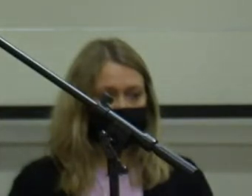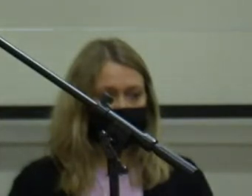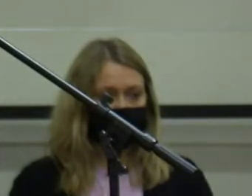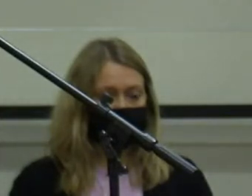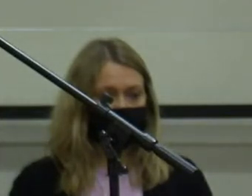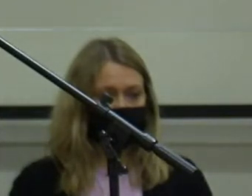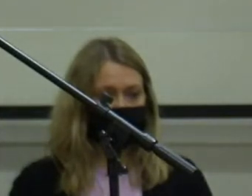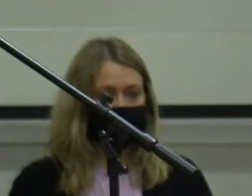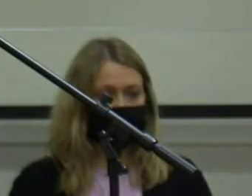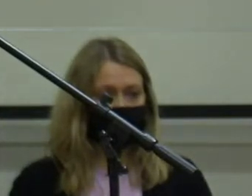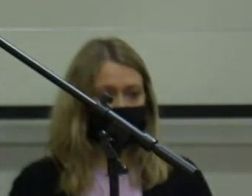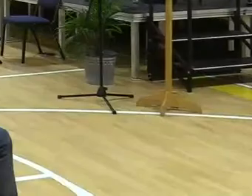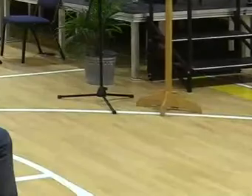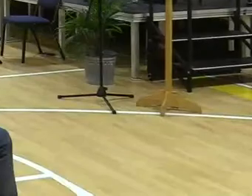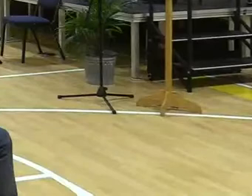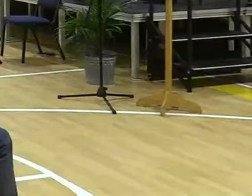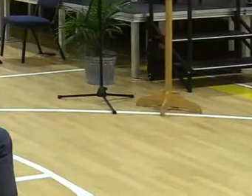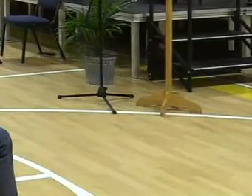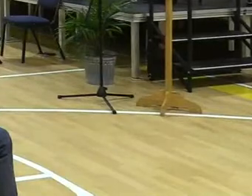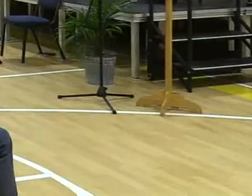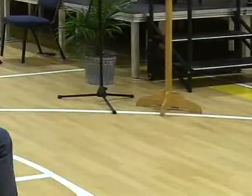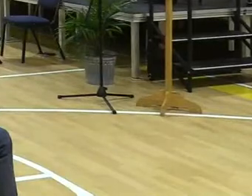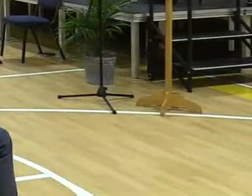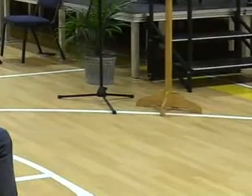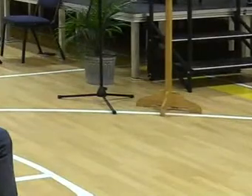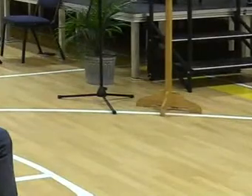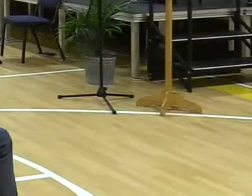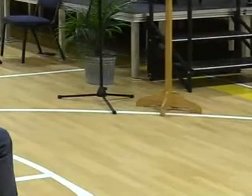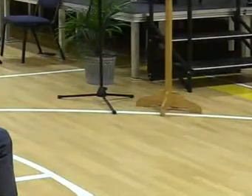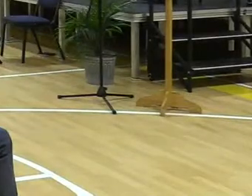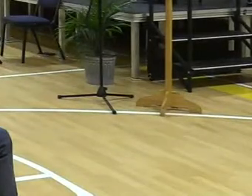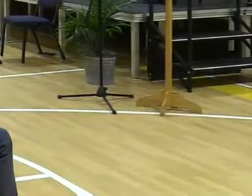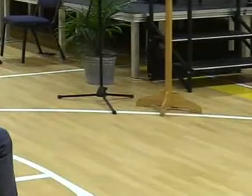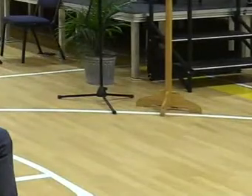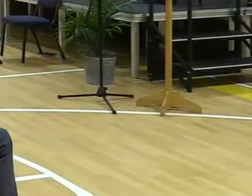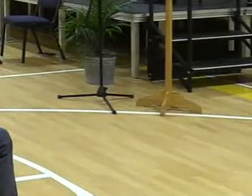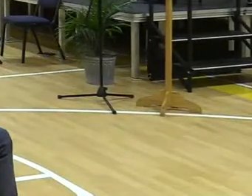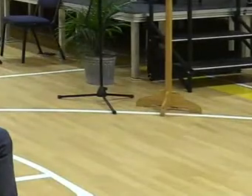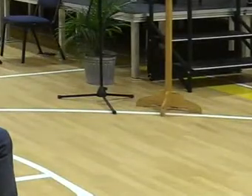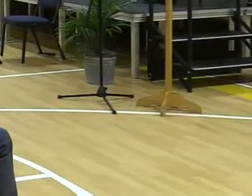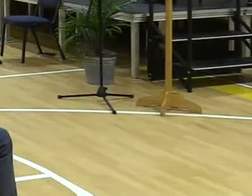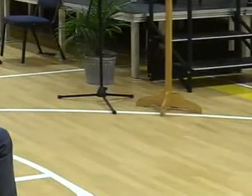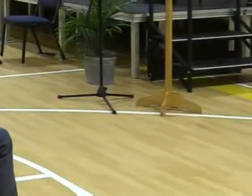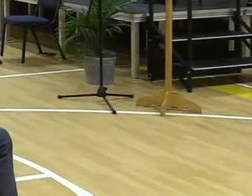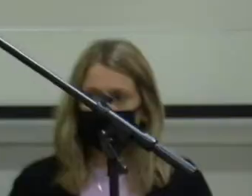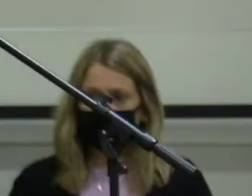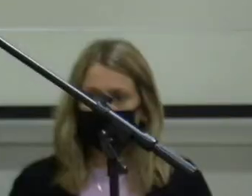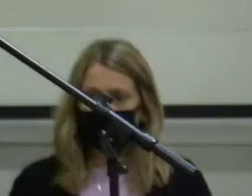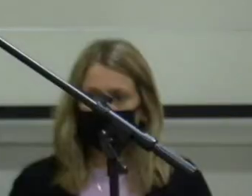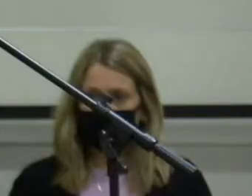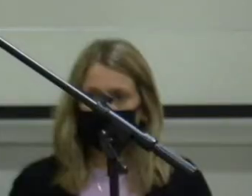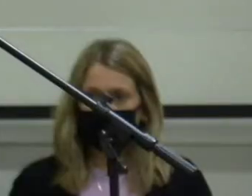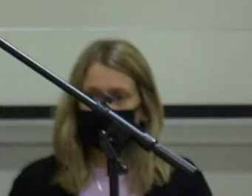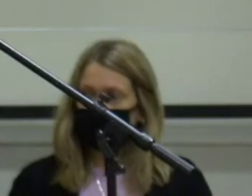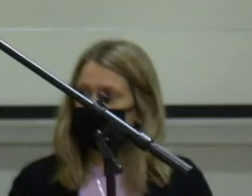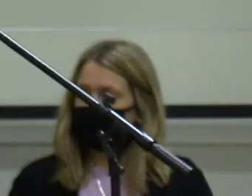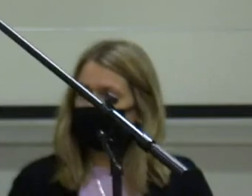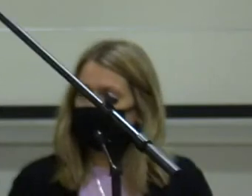Terry is wearing a suit and he's taking some notes out of his pocket. He's standing at the podium.